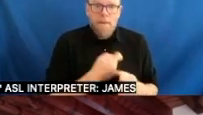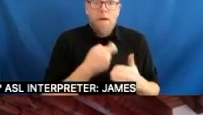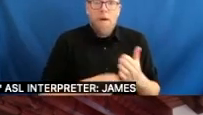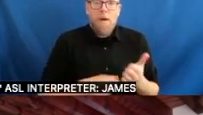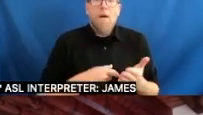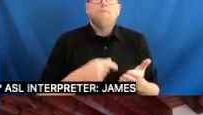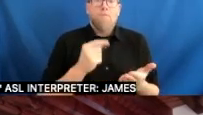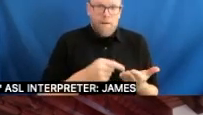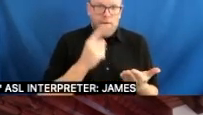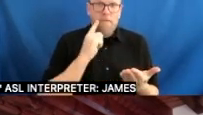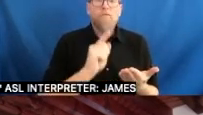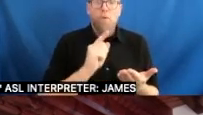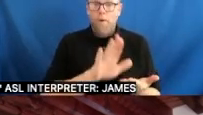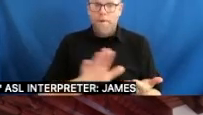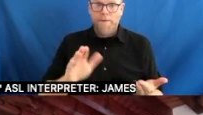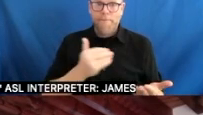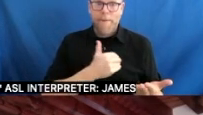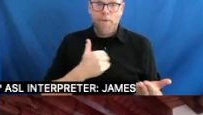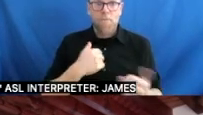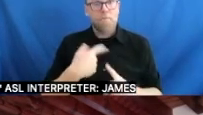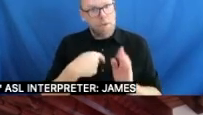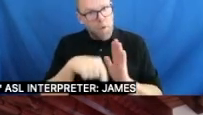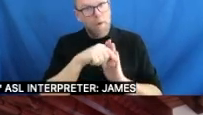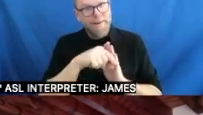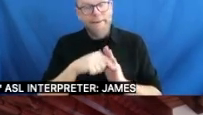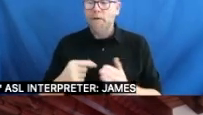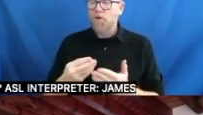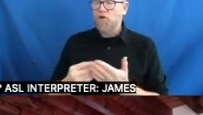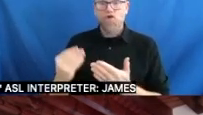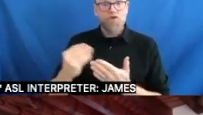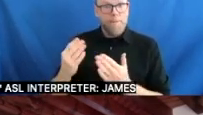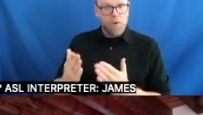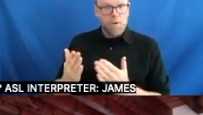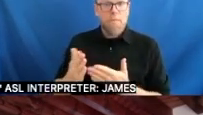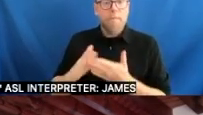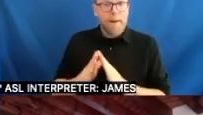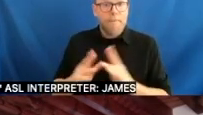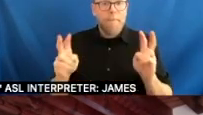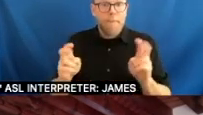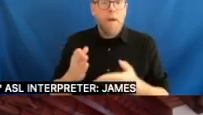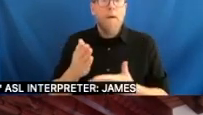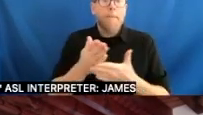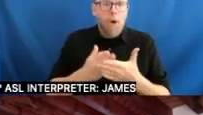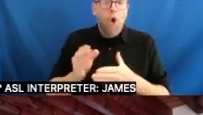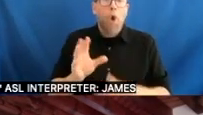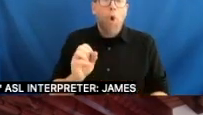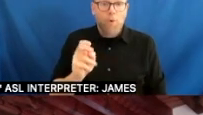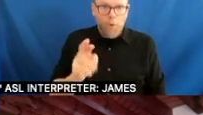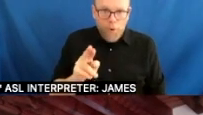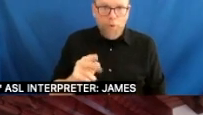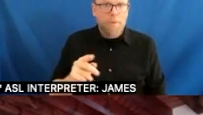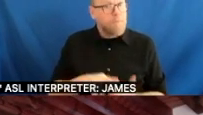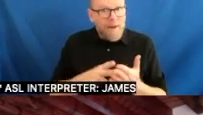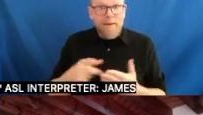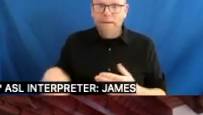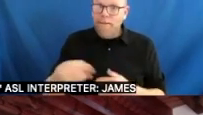for its members. The shoppers who become members are actually part owners of the cooperative, and in turn, they can vote on